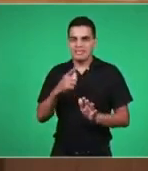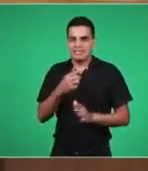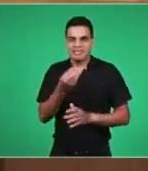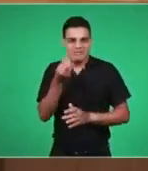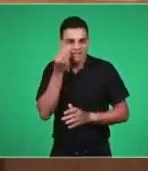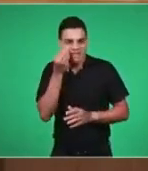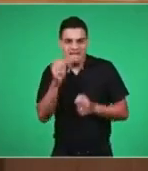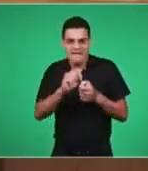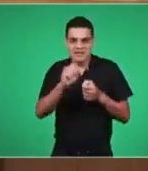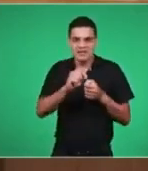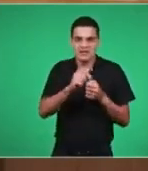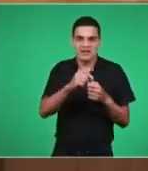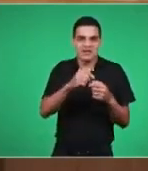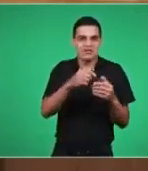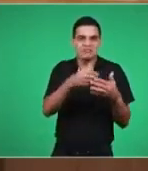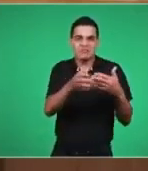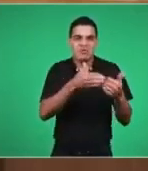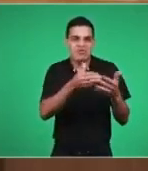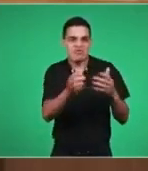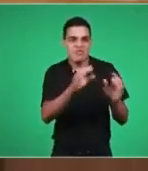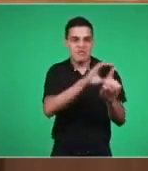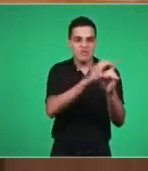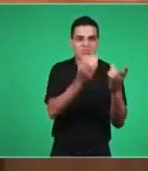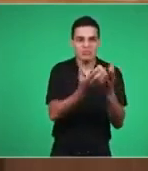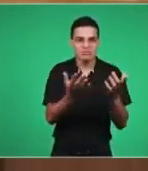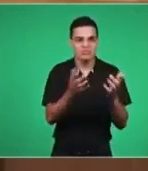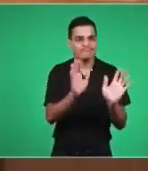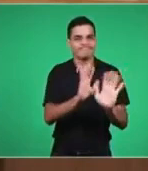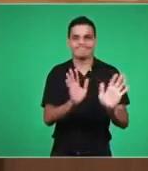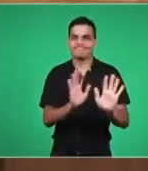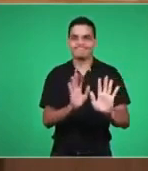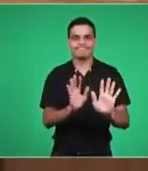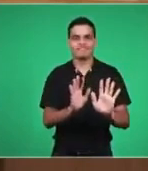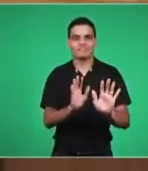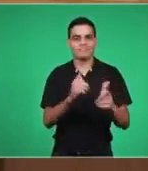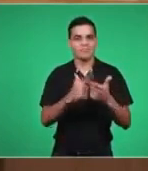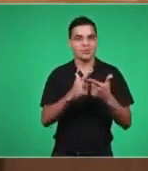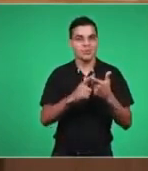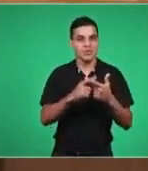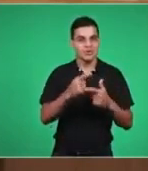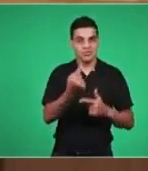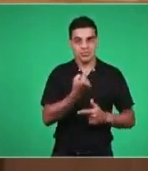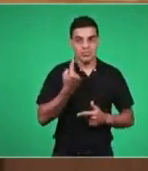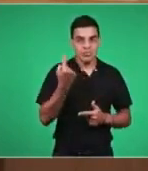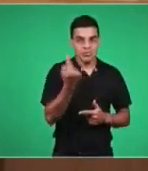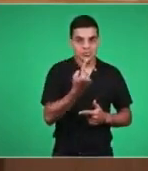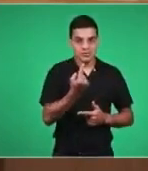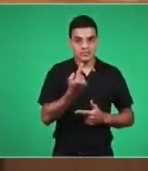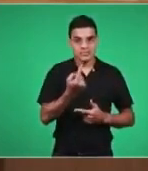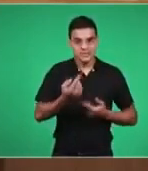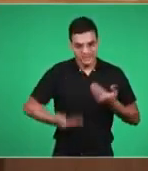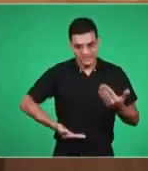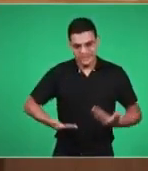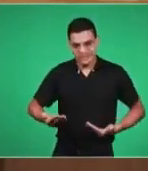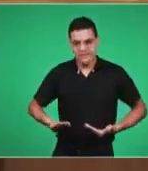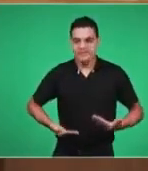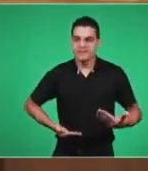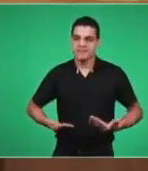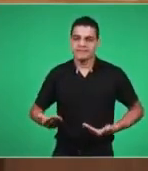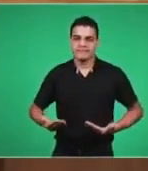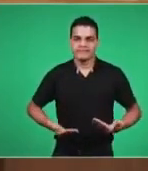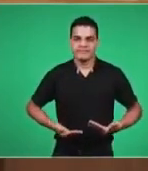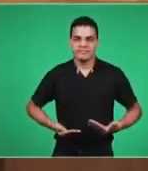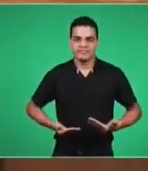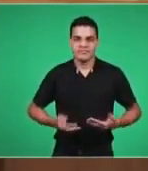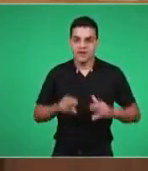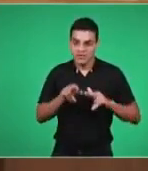But in order to be a part of the service, we cannot have these things. Because you are not whatever